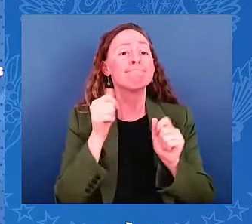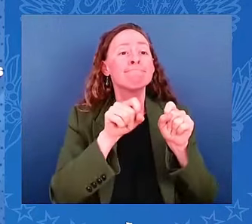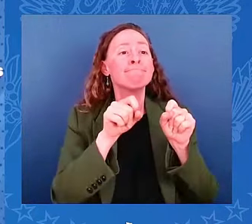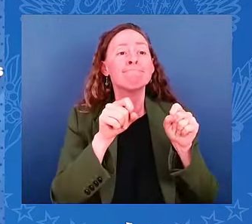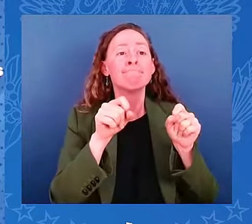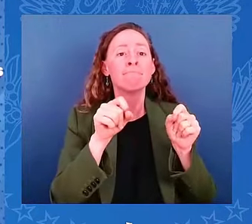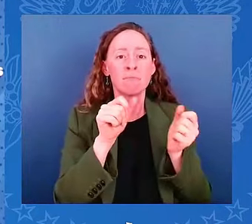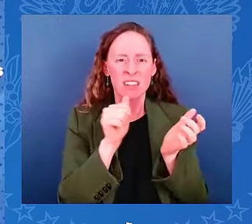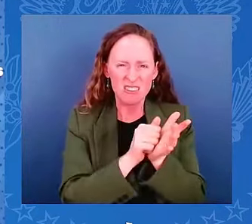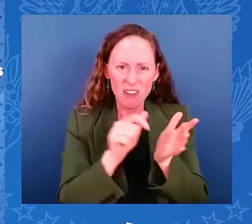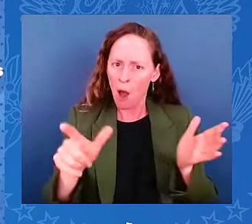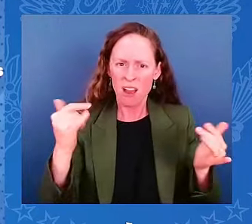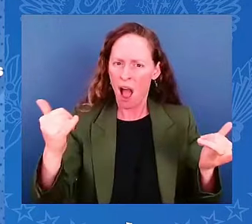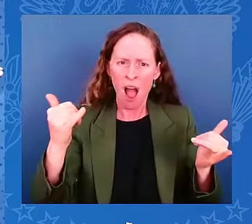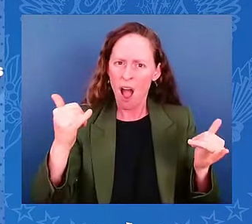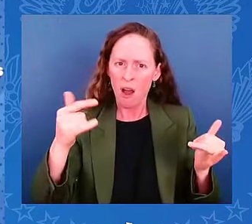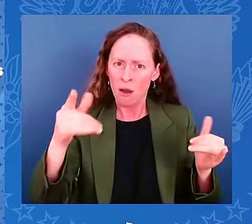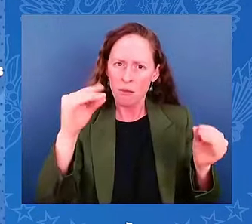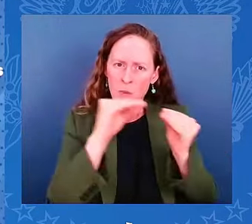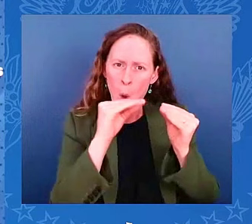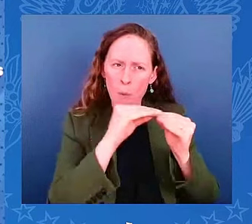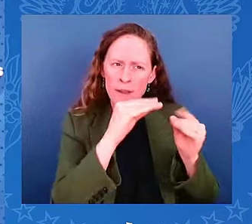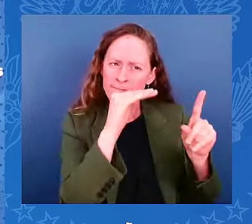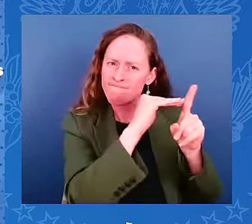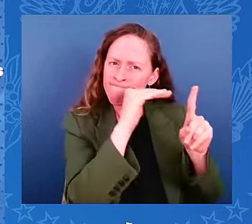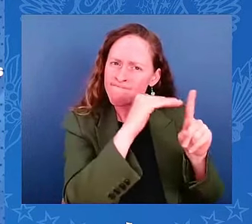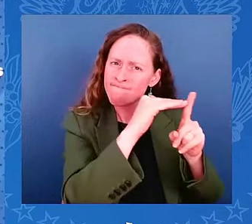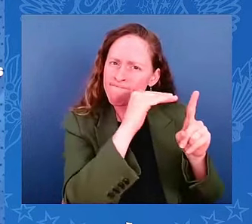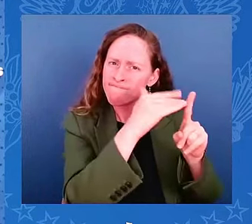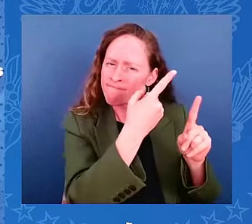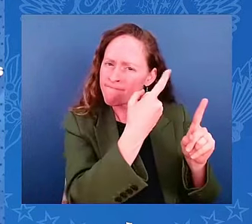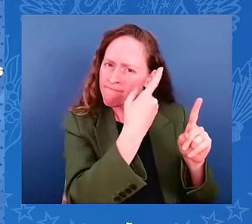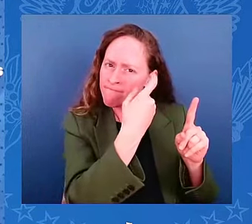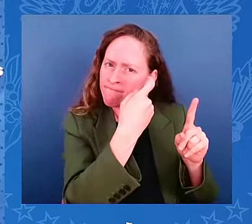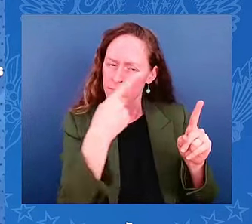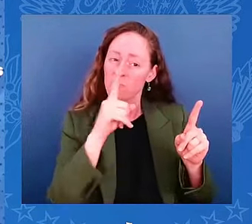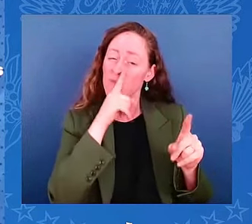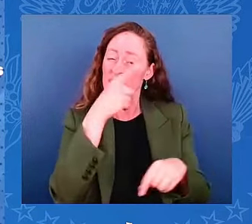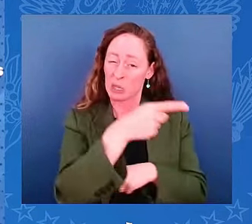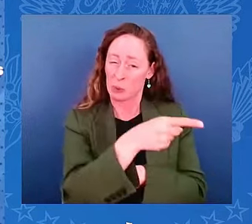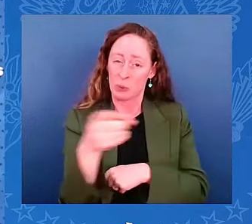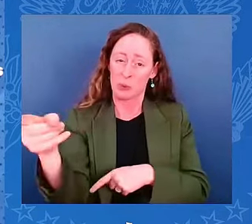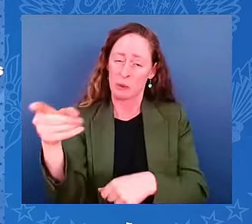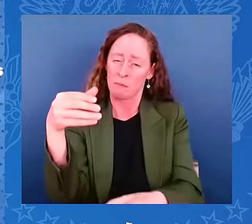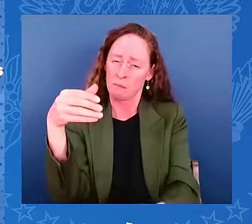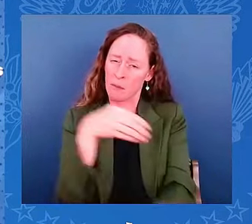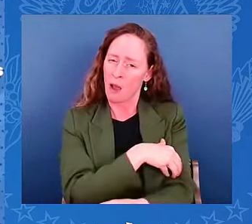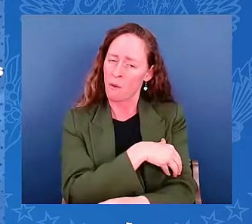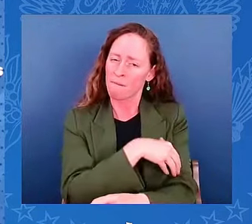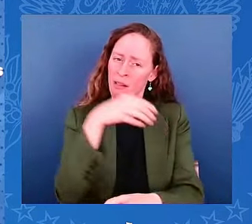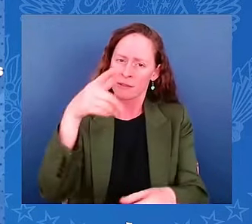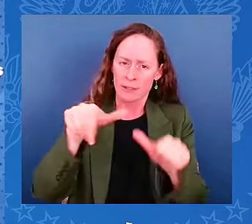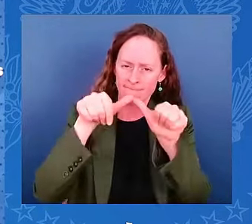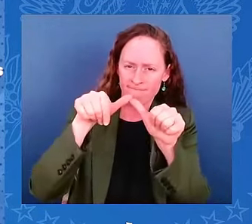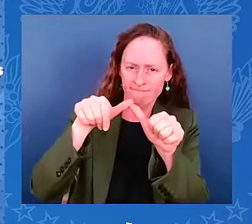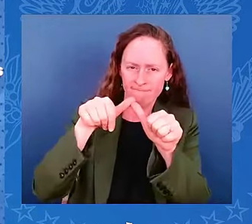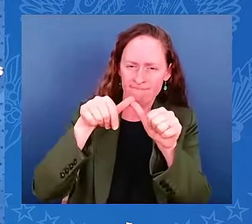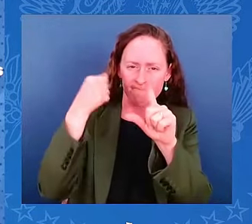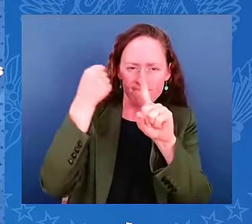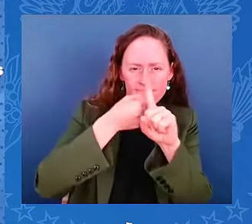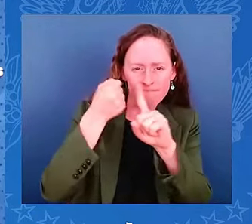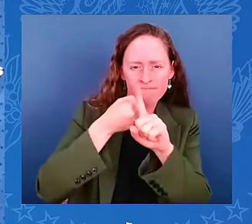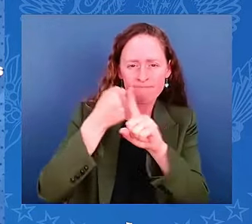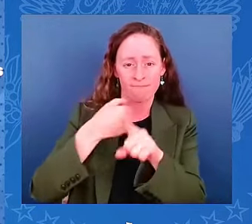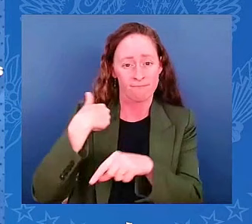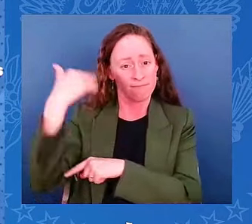powerful and you're relentless, and I mean that. Let me close with this. I know many people here have been impacted by gun violence and